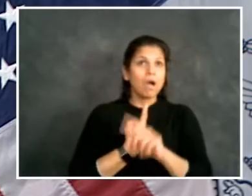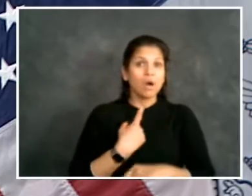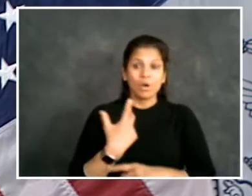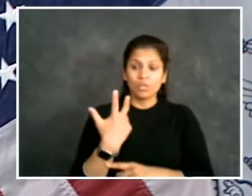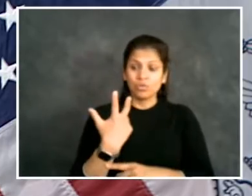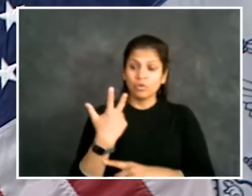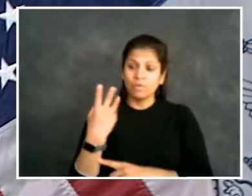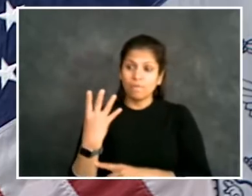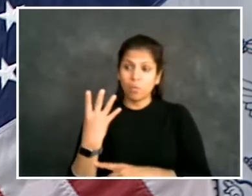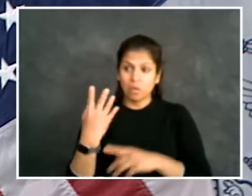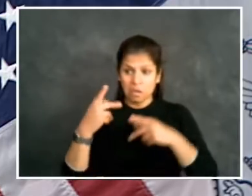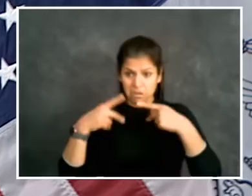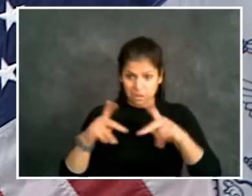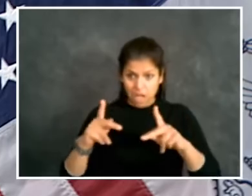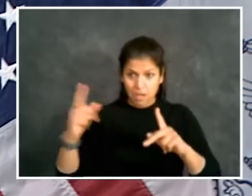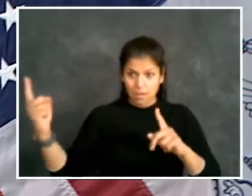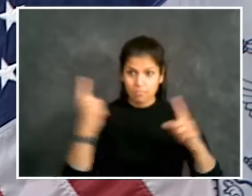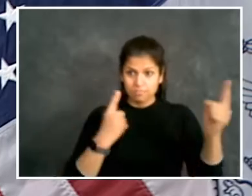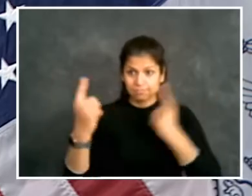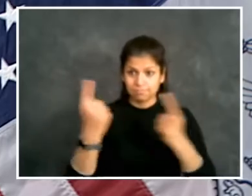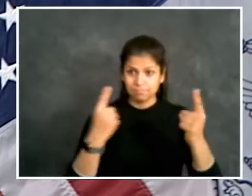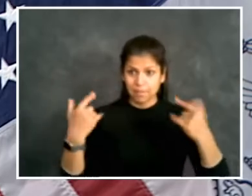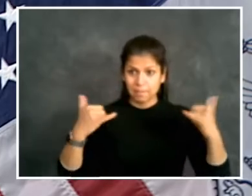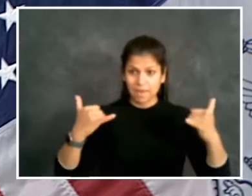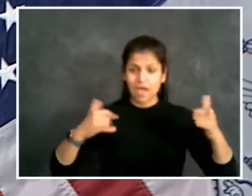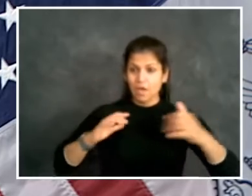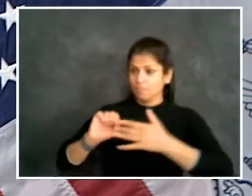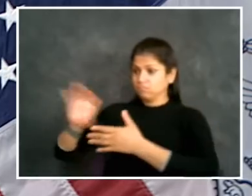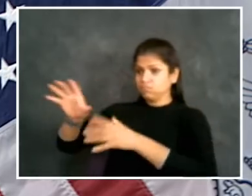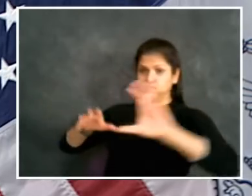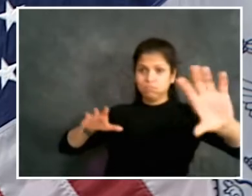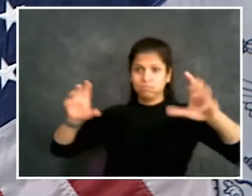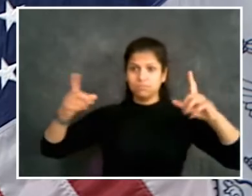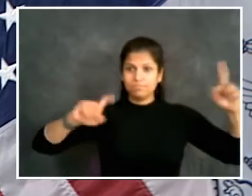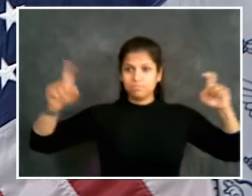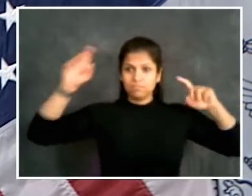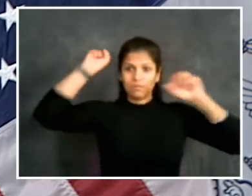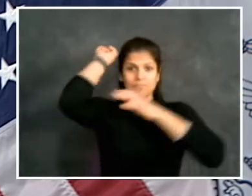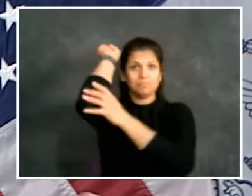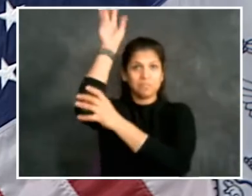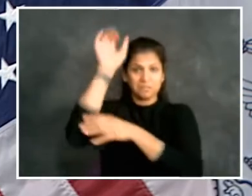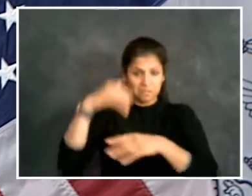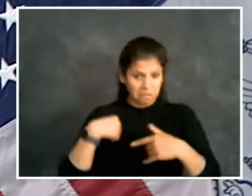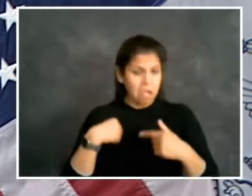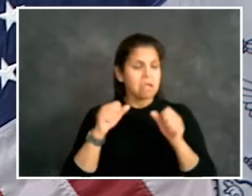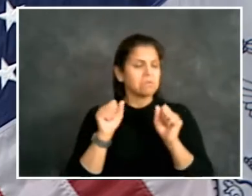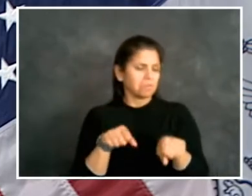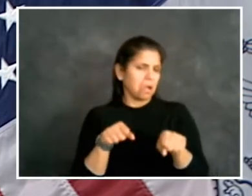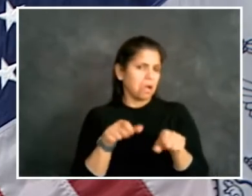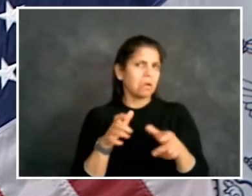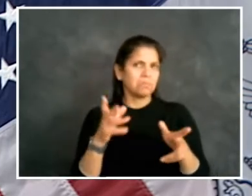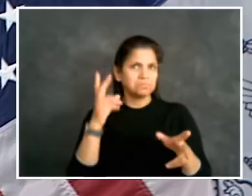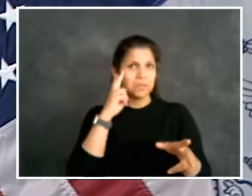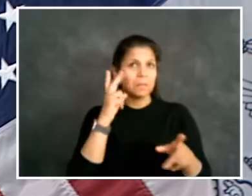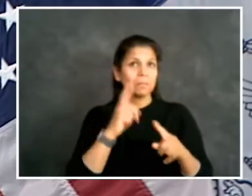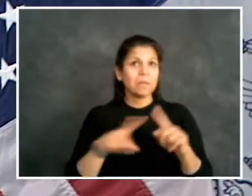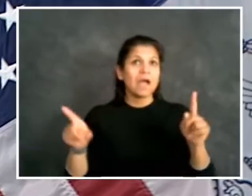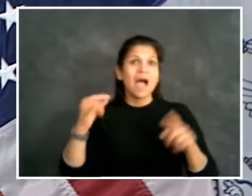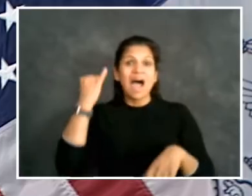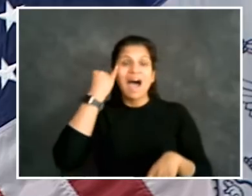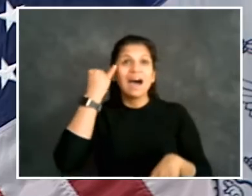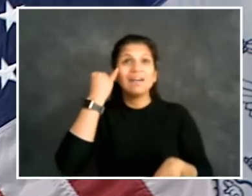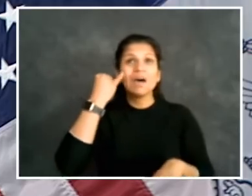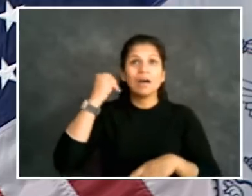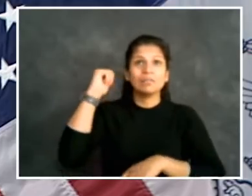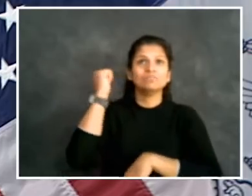We've talked about something like a beach. You say, well, what if we just invite a few people, if you will, and they have to socially distance? It's going to be very hard to do that and not turn into a lot